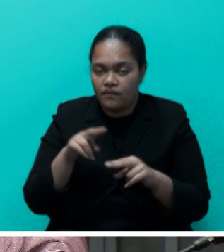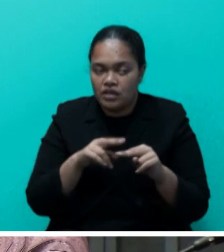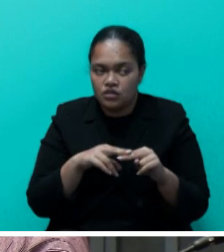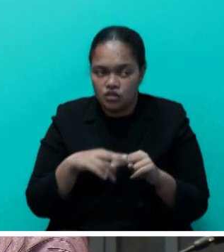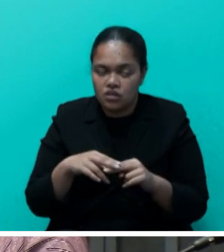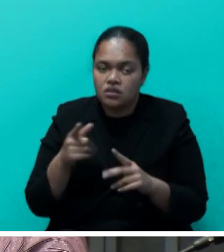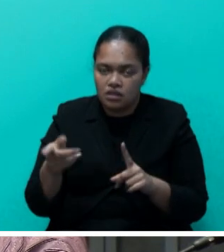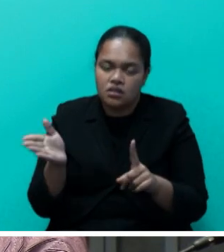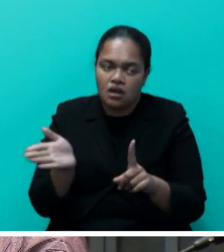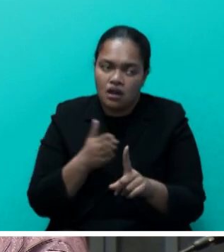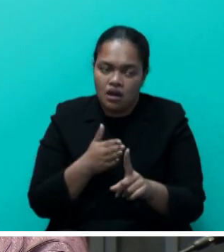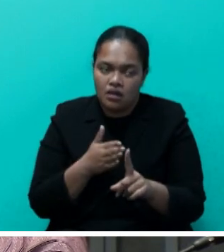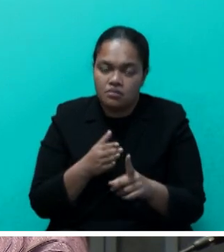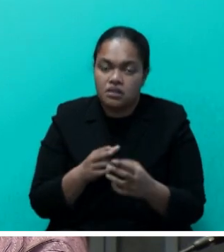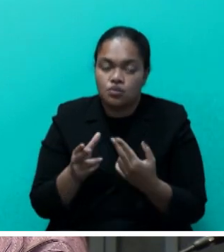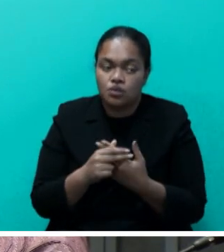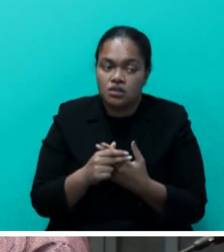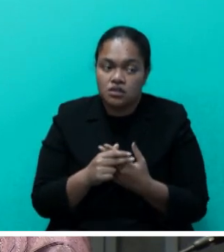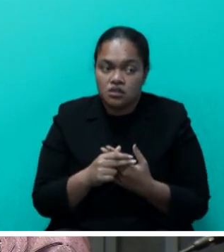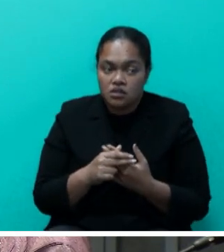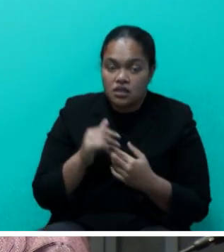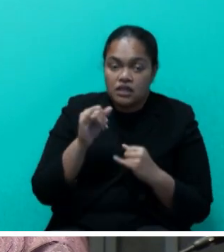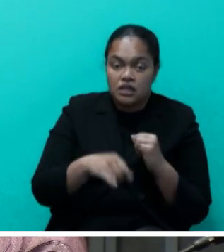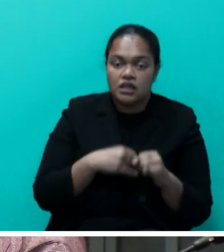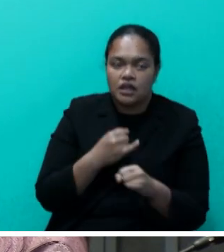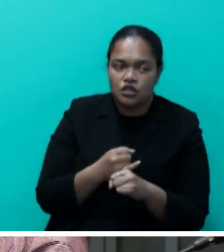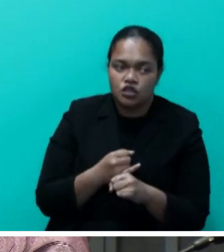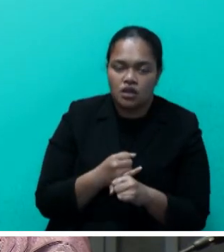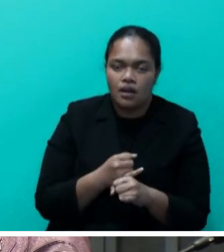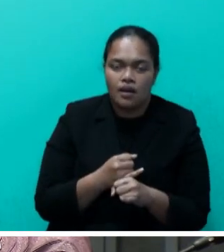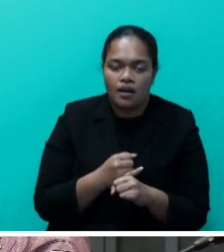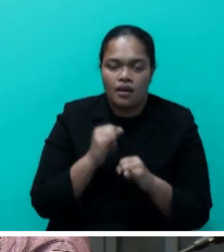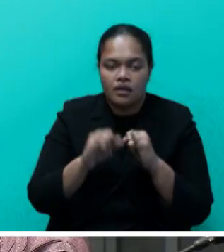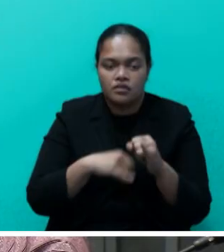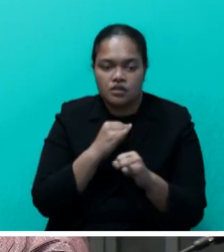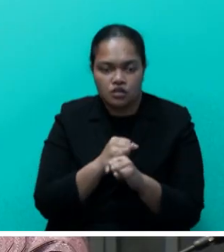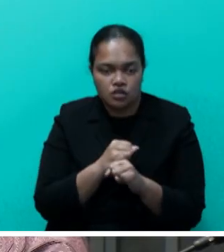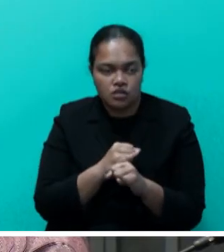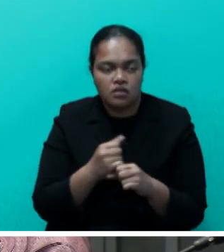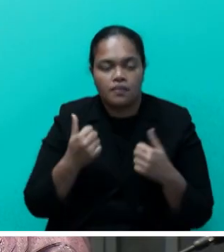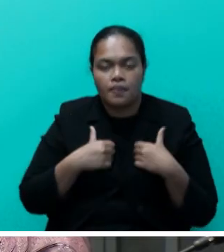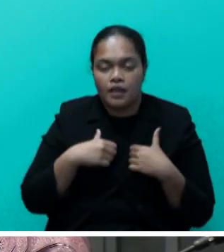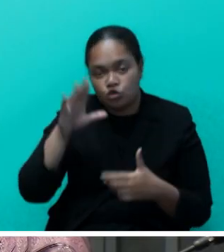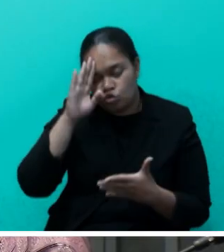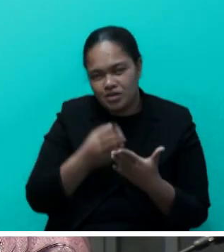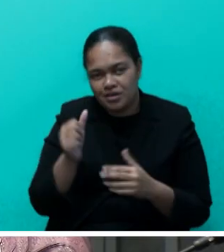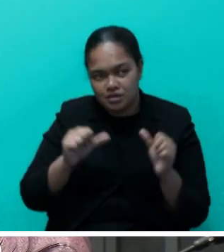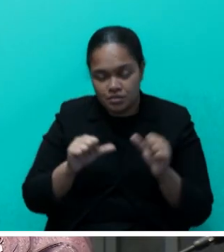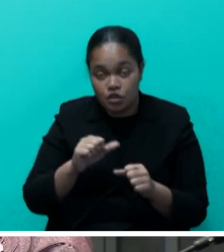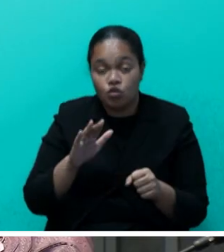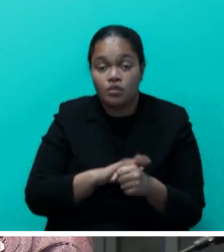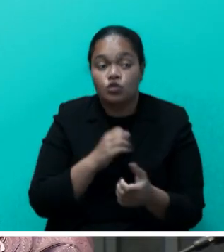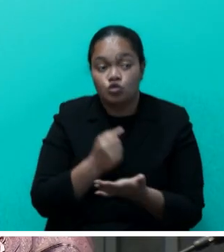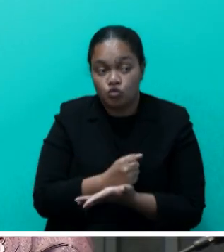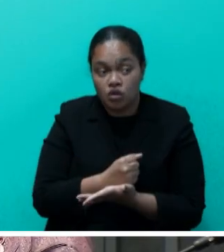is in alignment with the international best practices in student assessment, ensuring that the